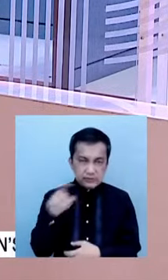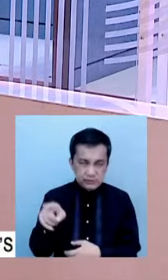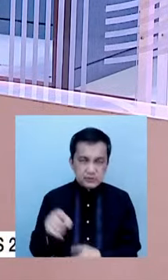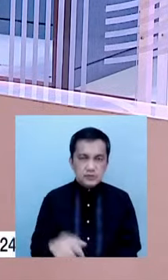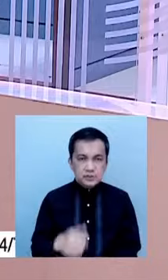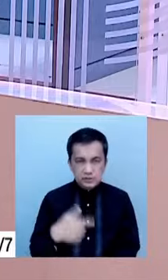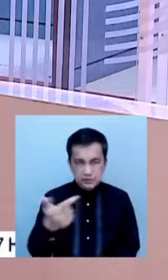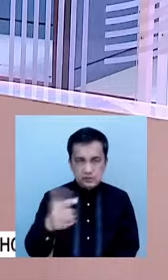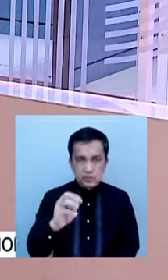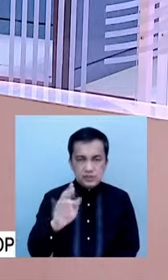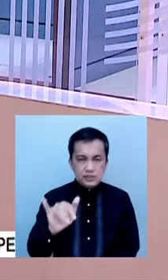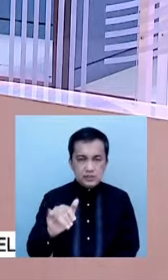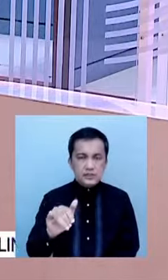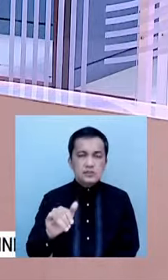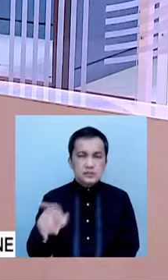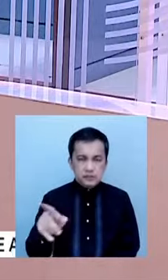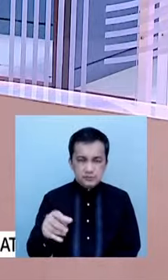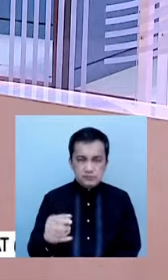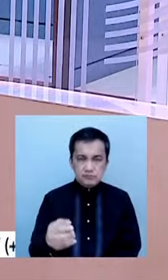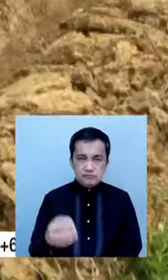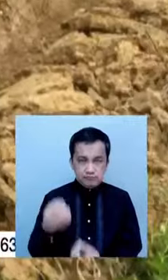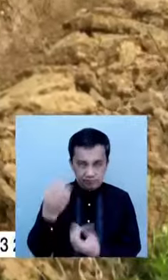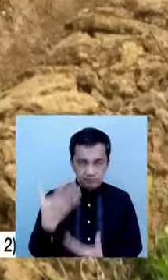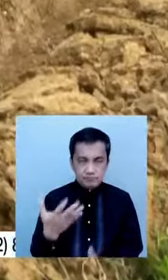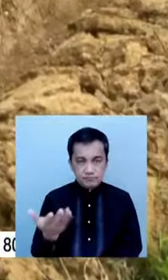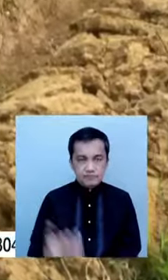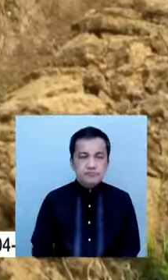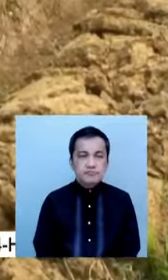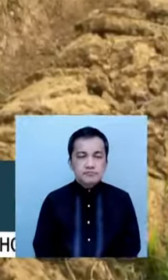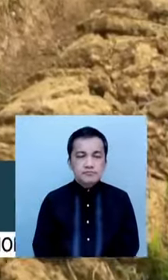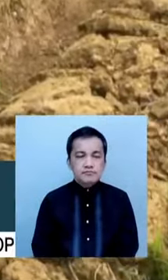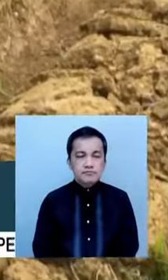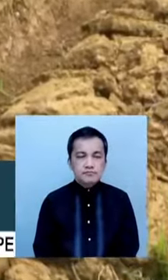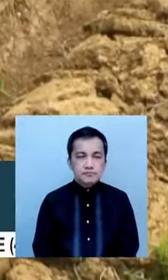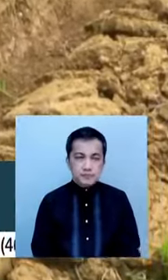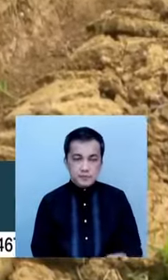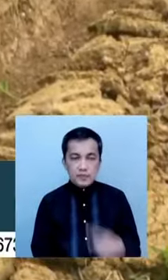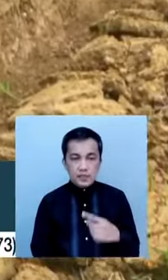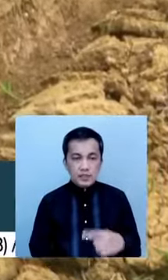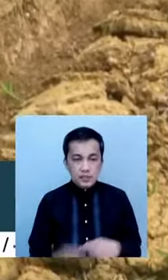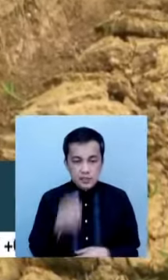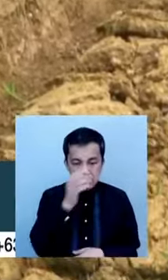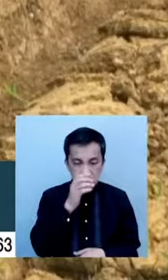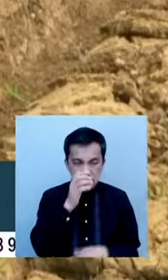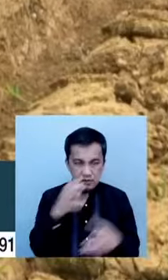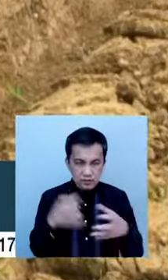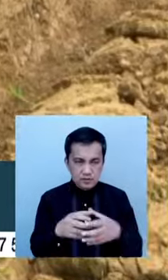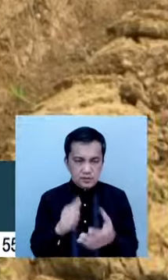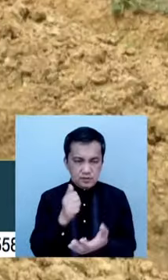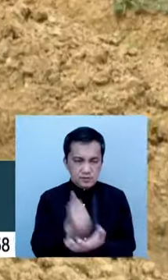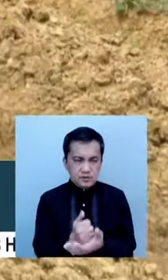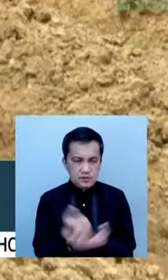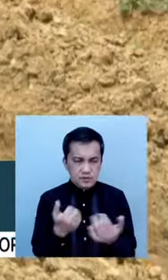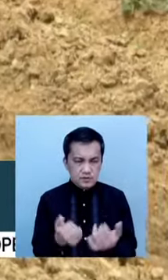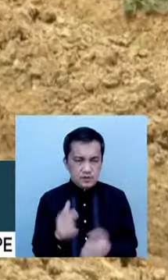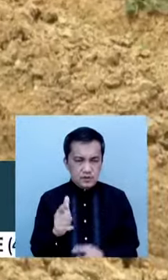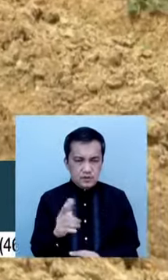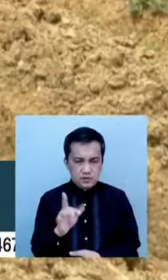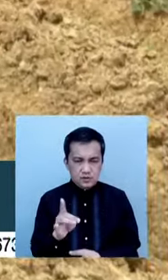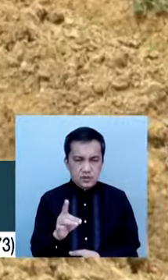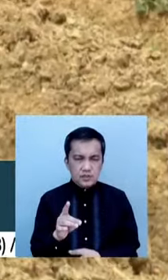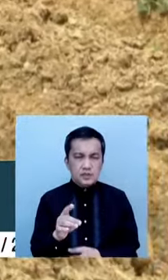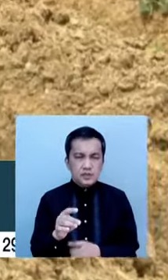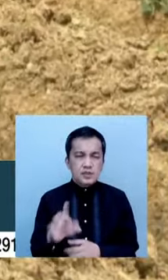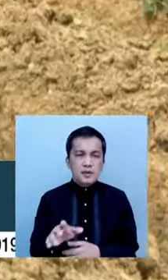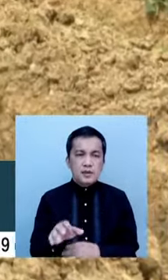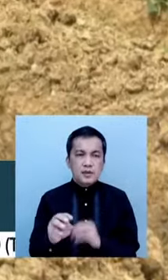that story. Annie, over to you. Hi, Carmina. The Cebu City Council has approved to place 28 mountain barangays under